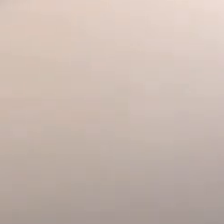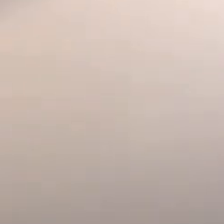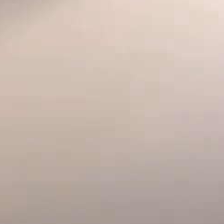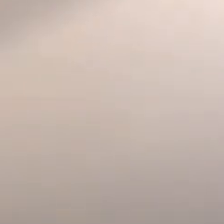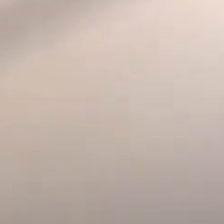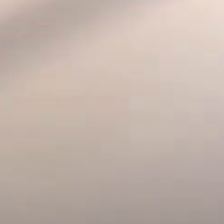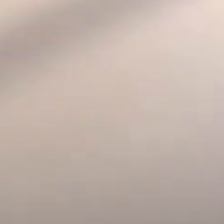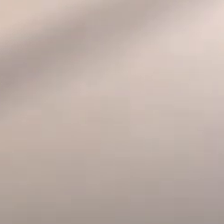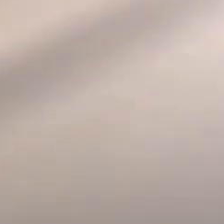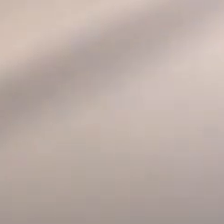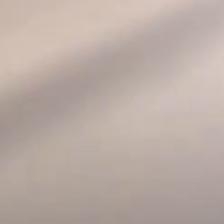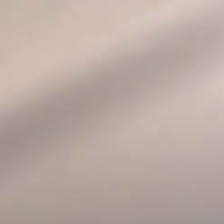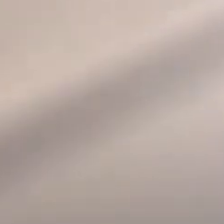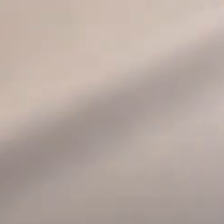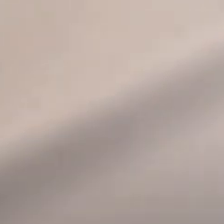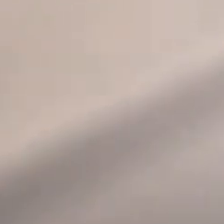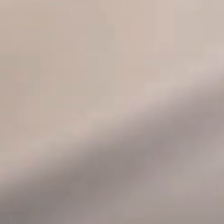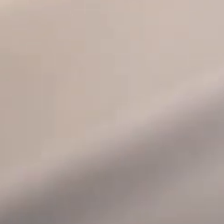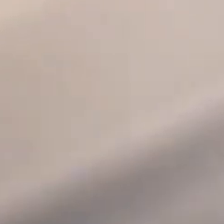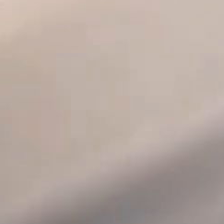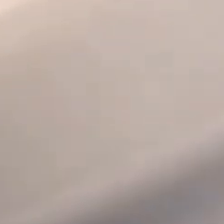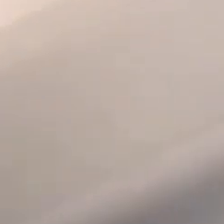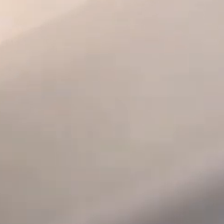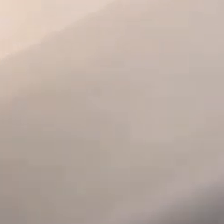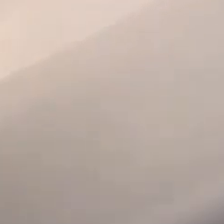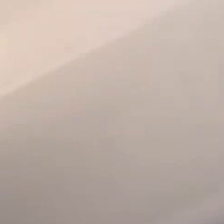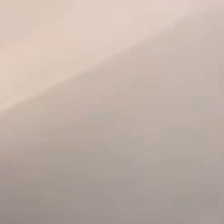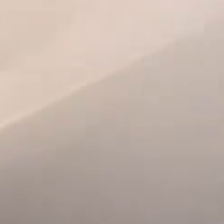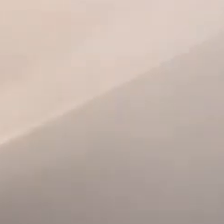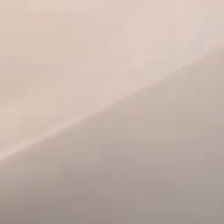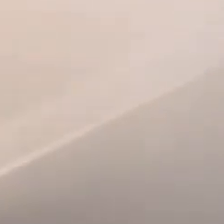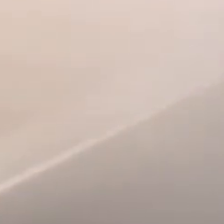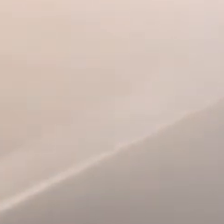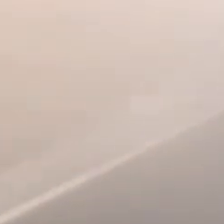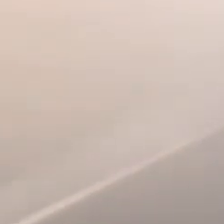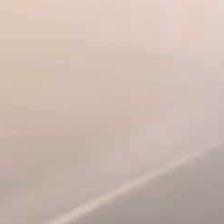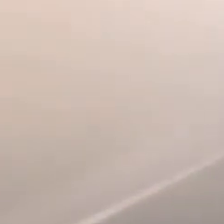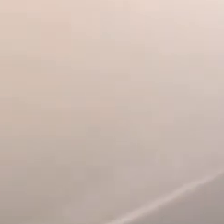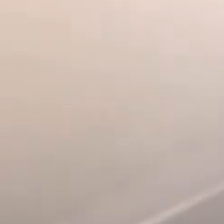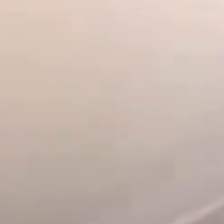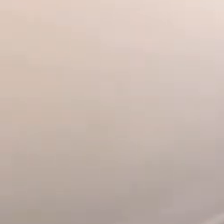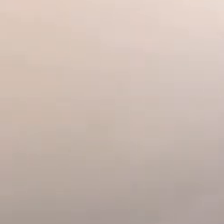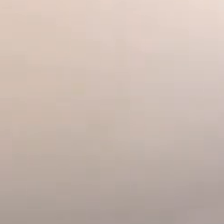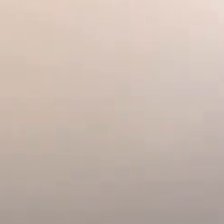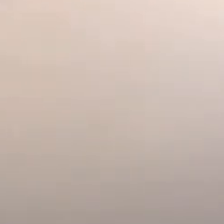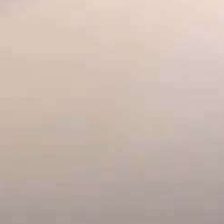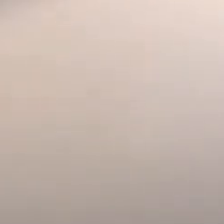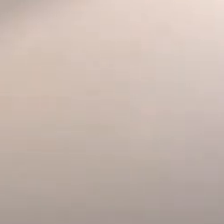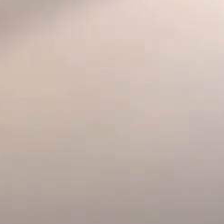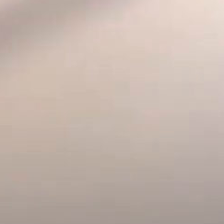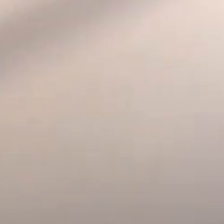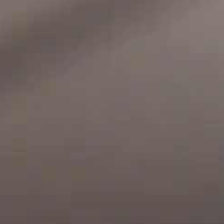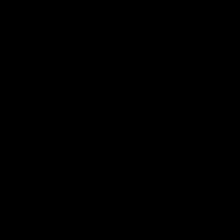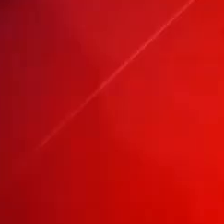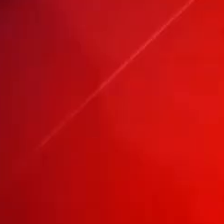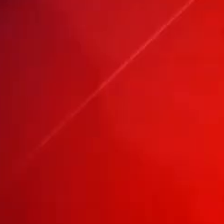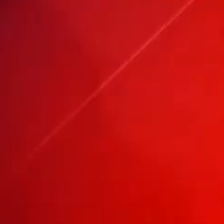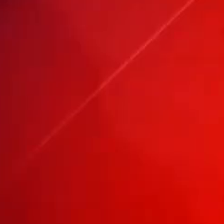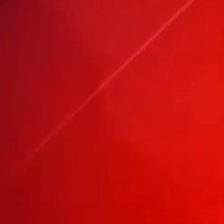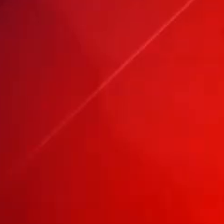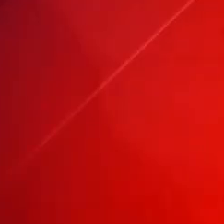kaming makasama sa GMA Pinoy TV at sa www.gmanews.tv.